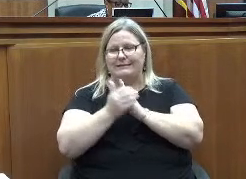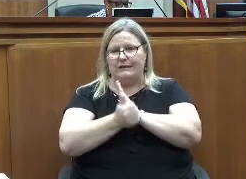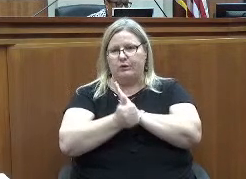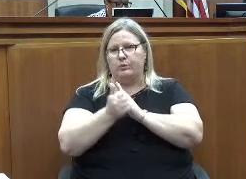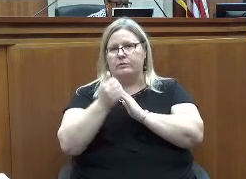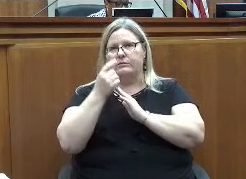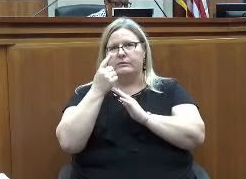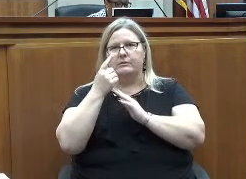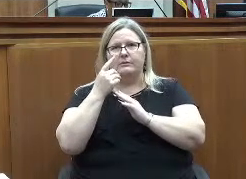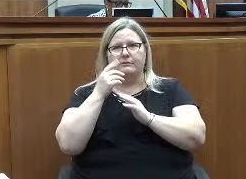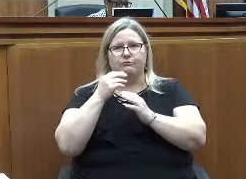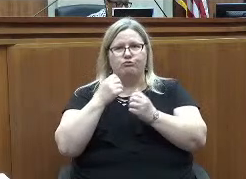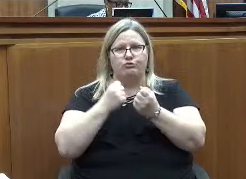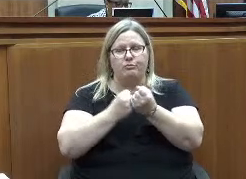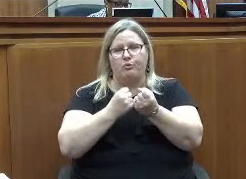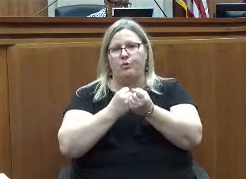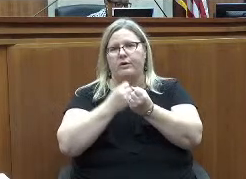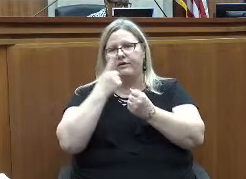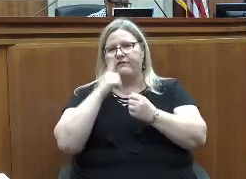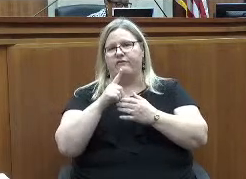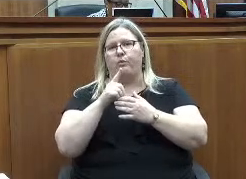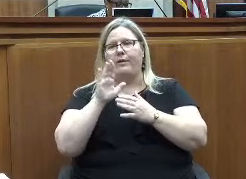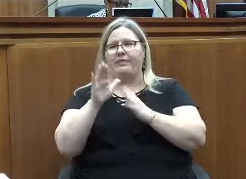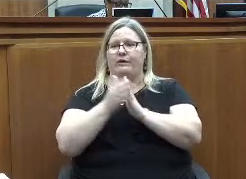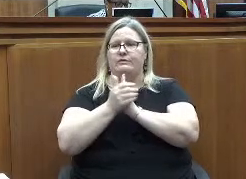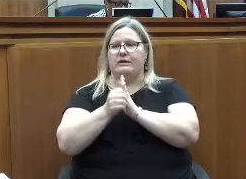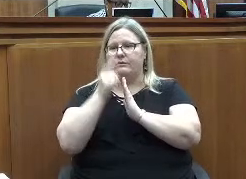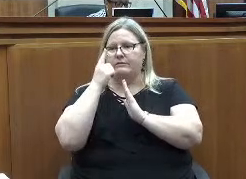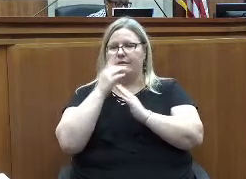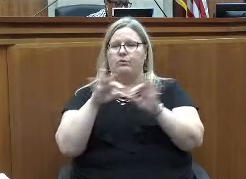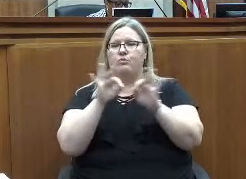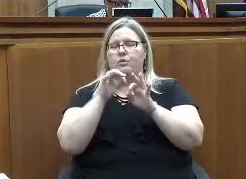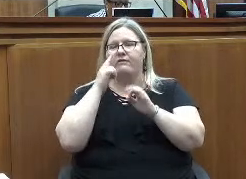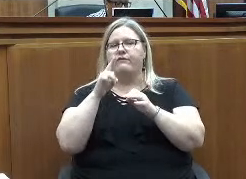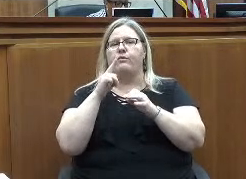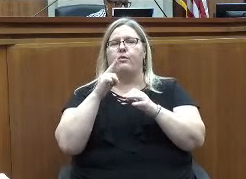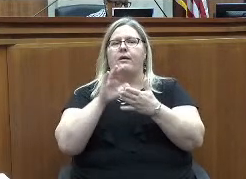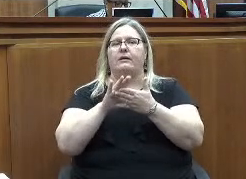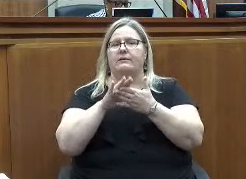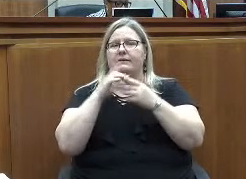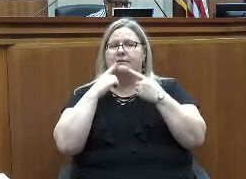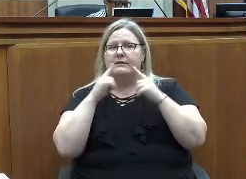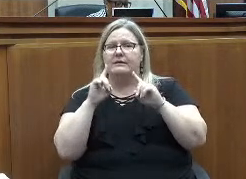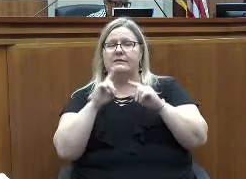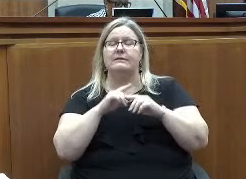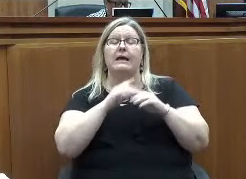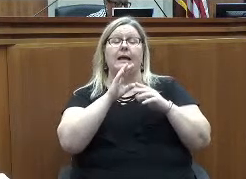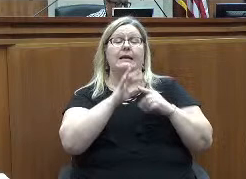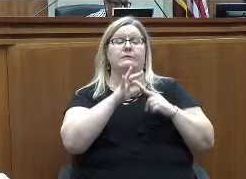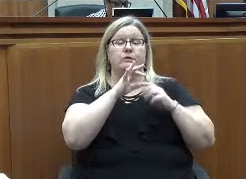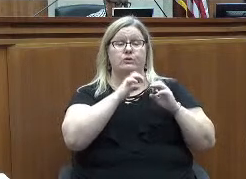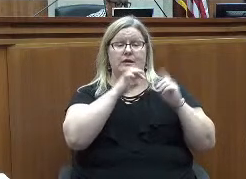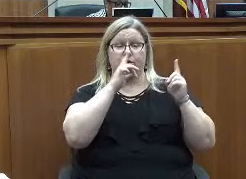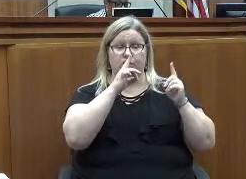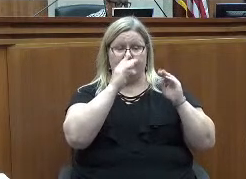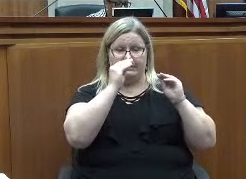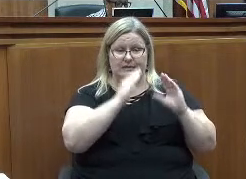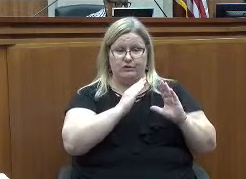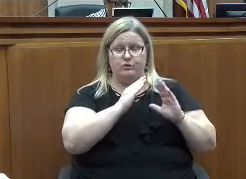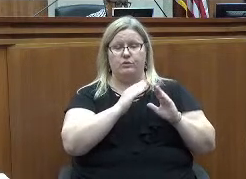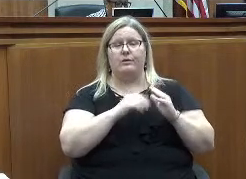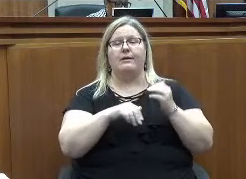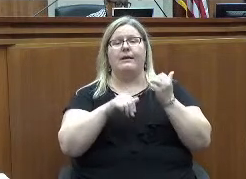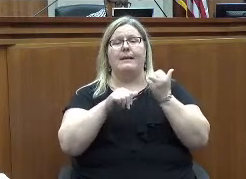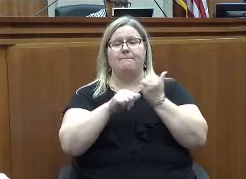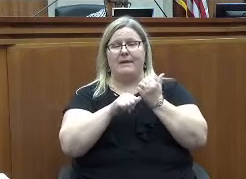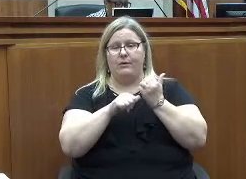that are crucial to academic success. A special education teacher, paraprofessional, and a